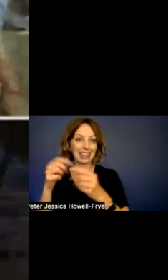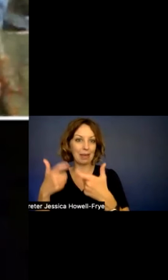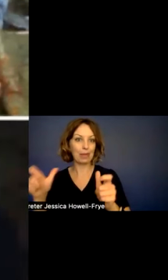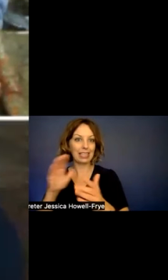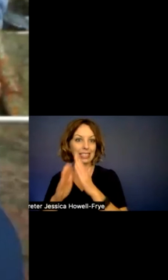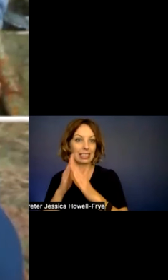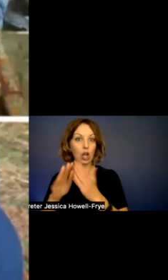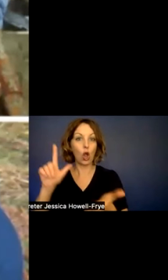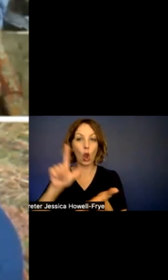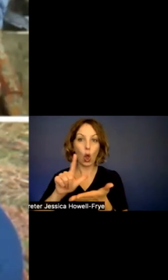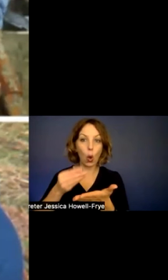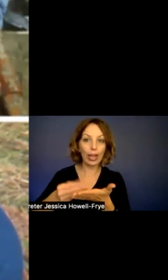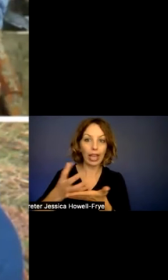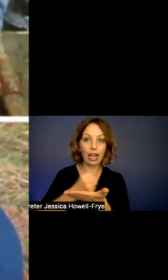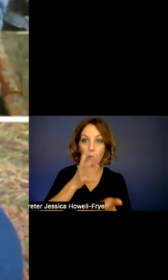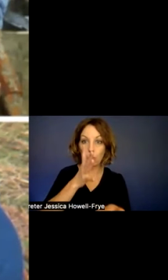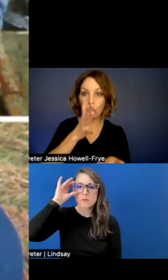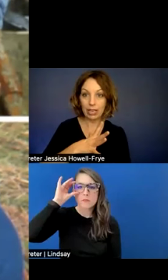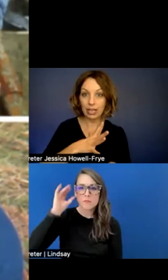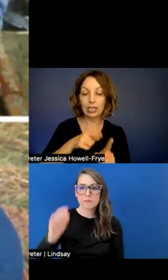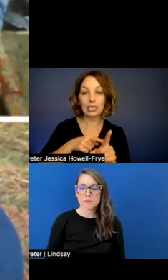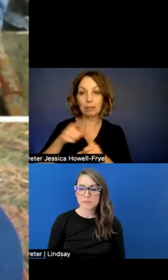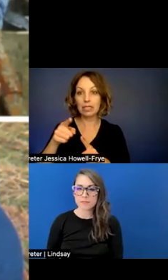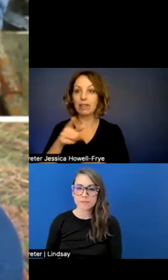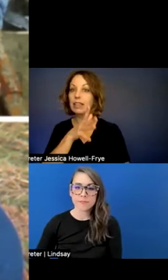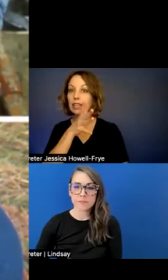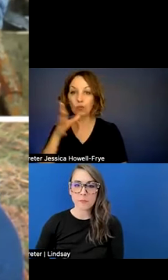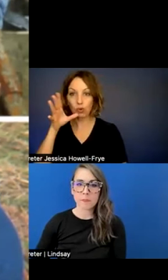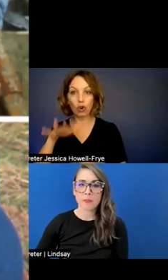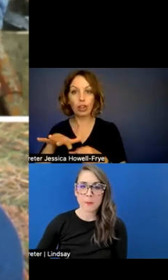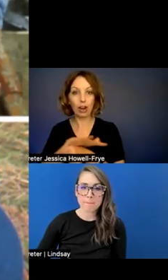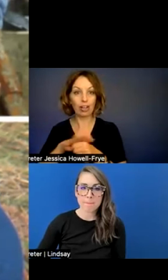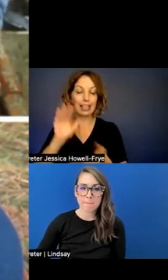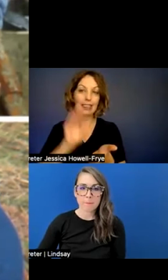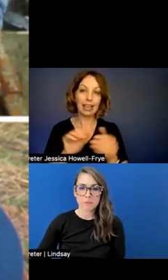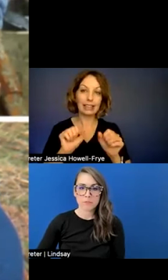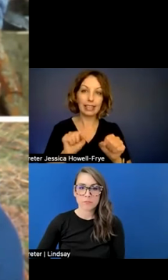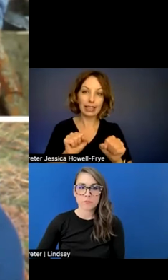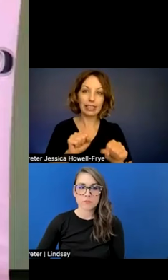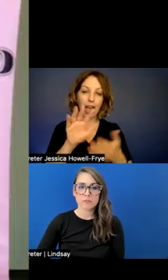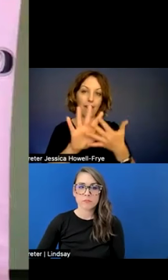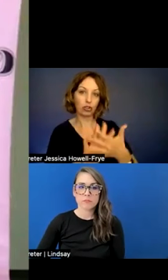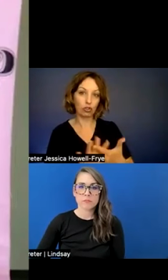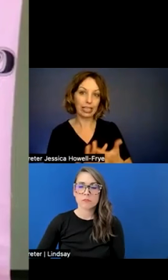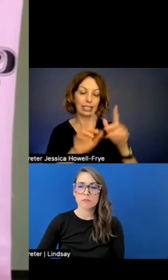women, especially those in rural areas, are less likely to be screened or treated until it is too late.